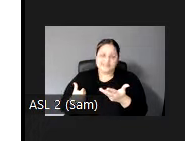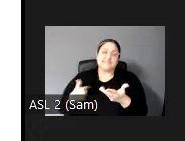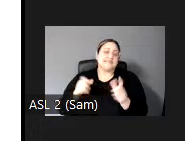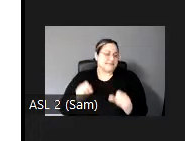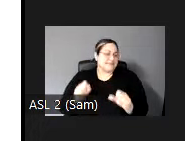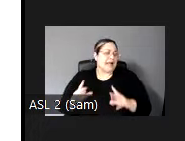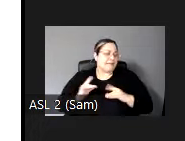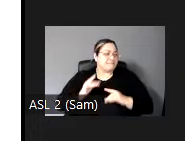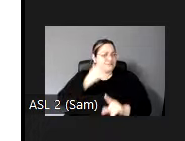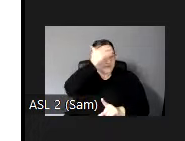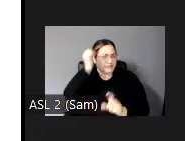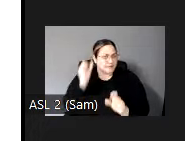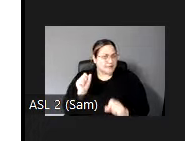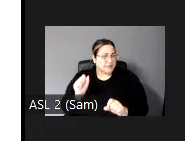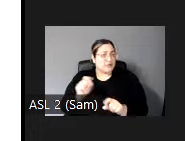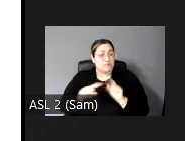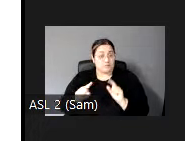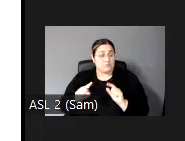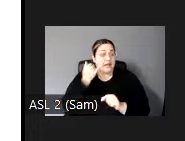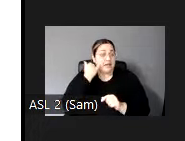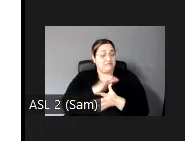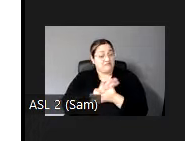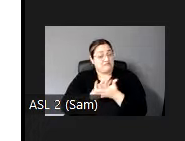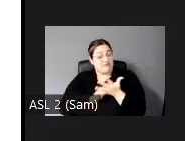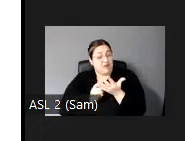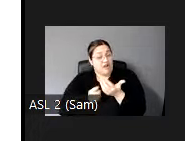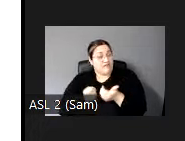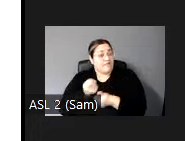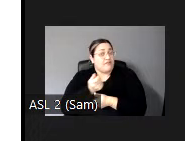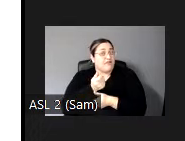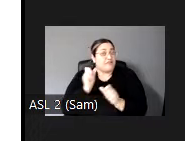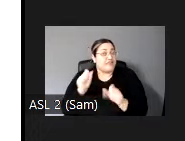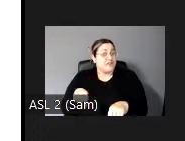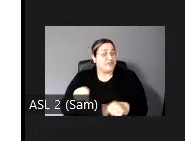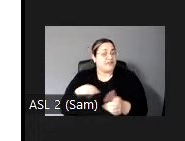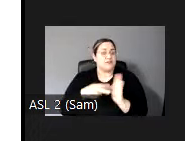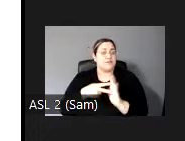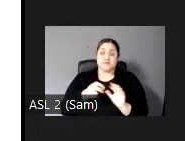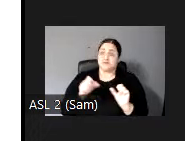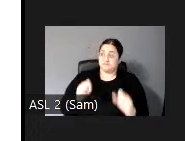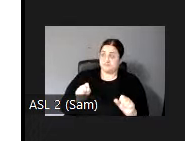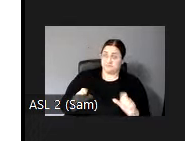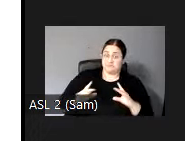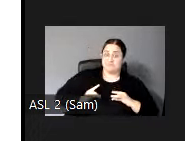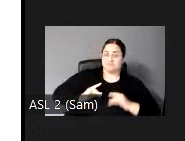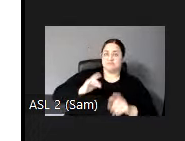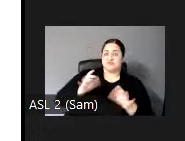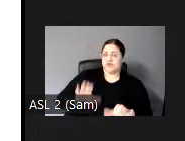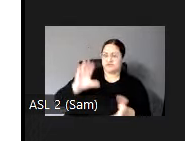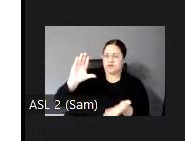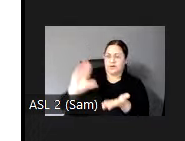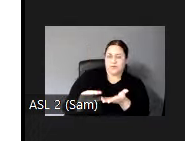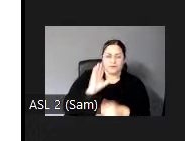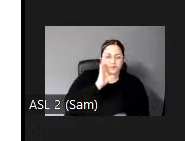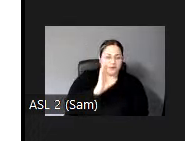able to delay or prevent the onset of Alzheimer's disease, vascular dementia, etc. So